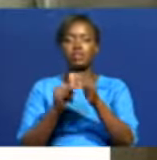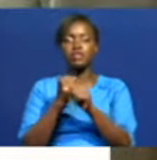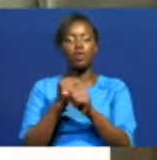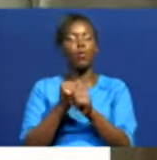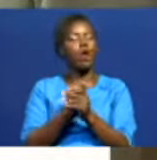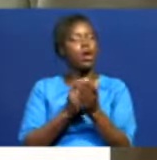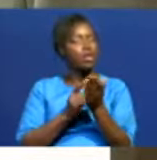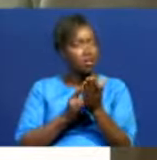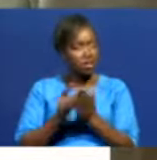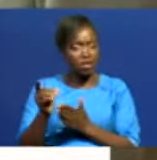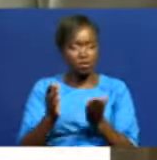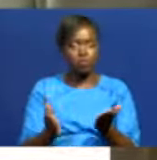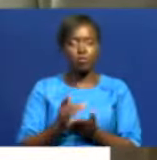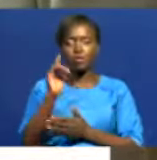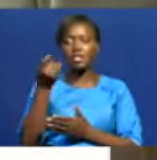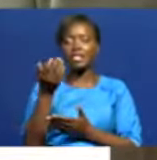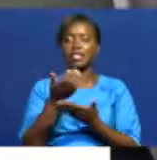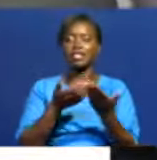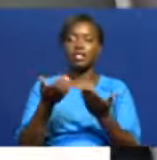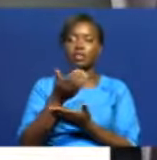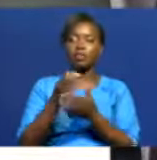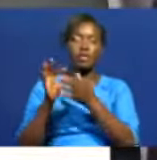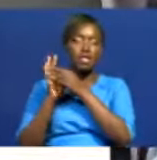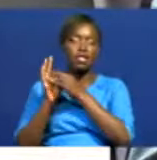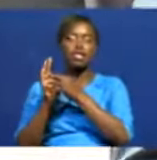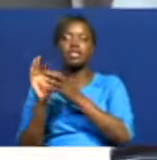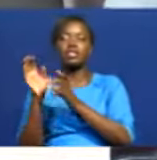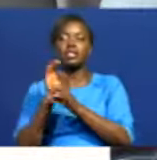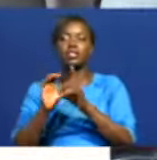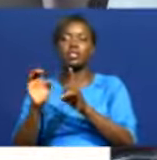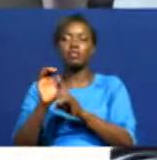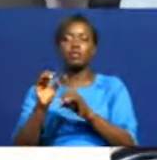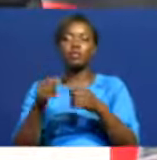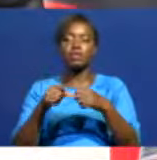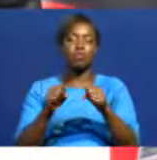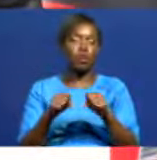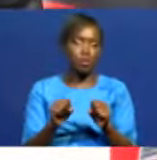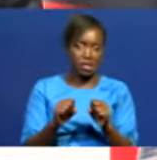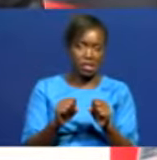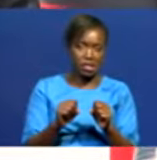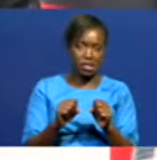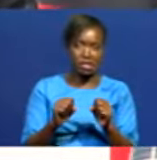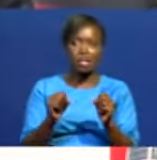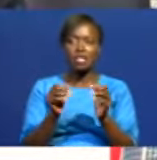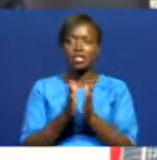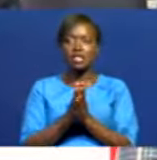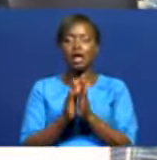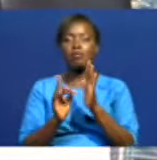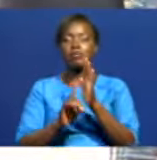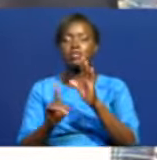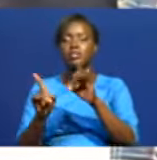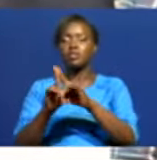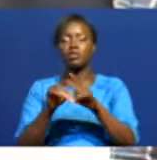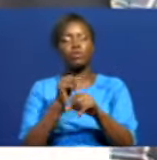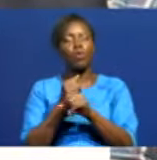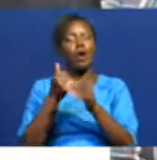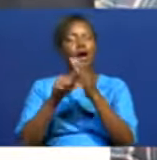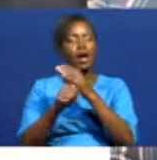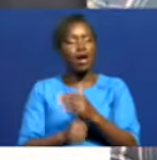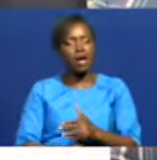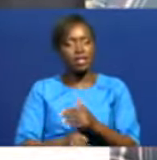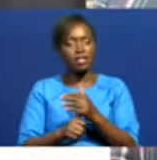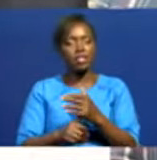diligently to promote Kenya's economic, cultural and environmental diplomacy. The ministry has also worked tirelessly